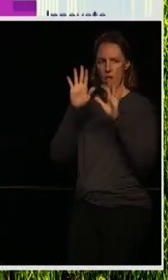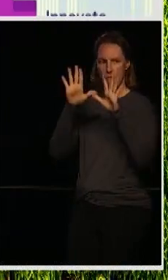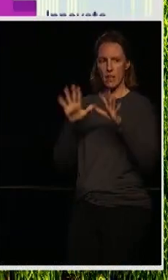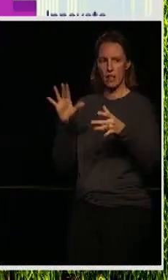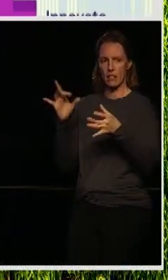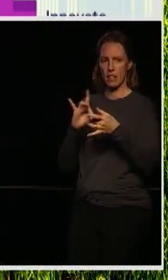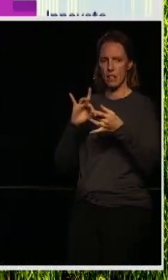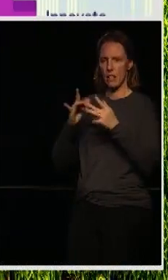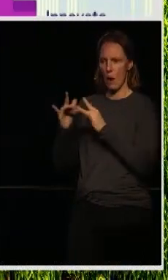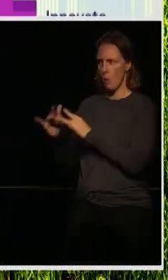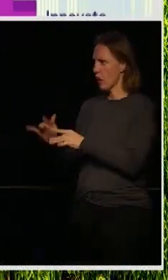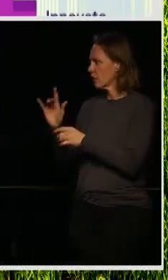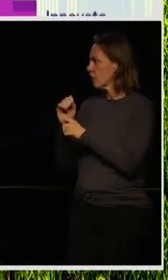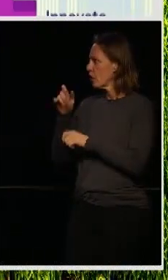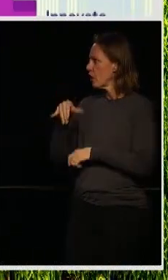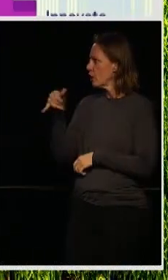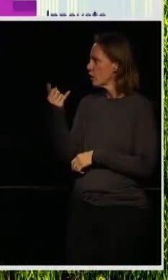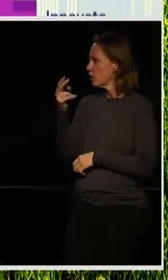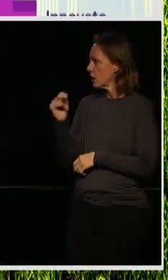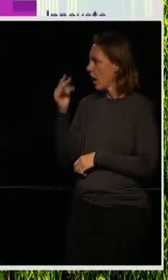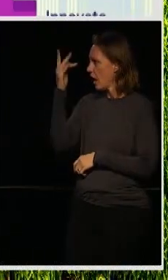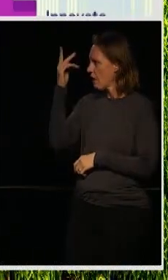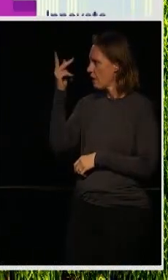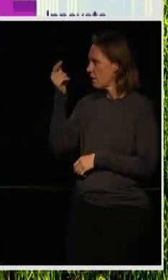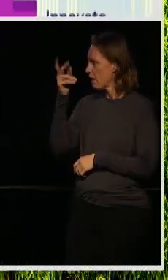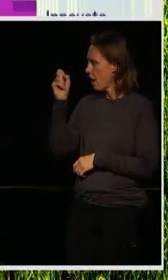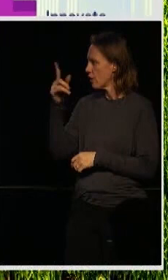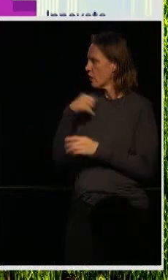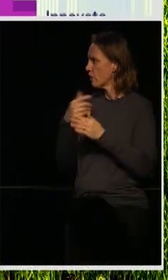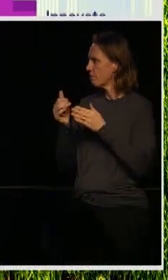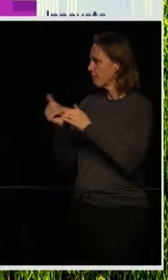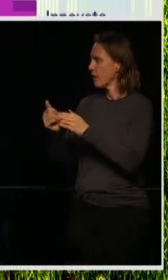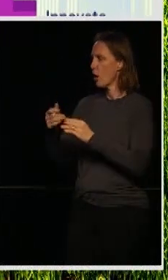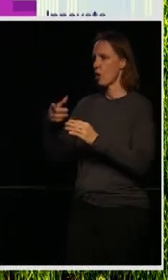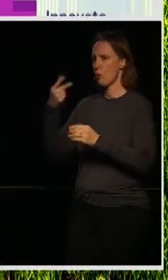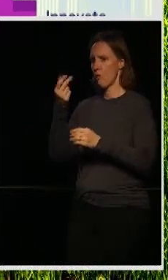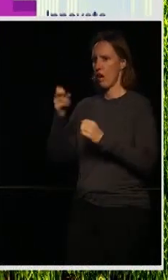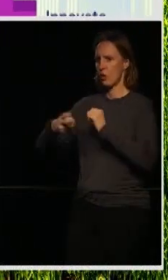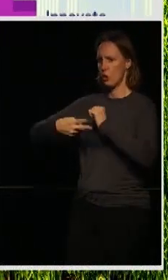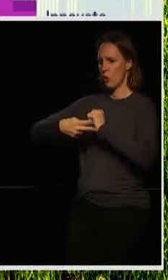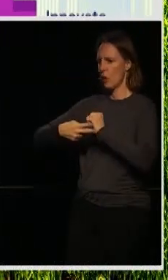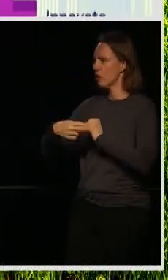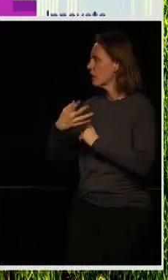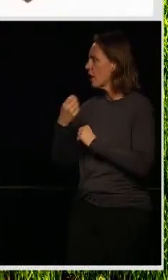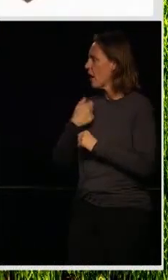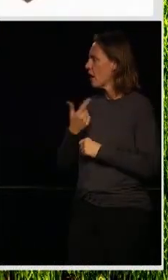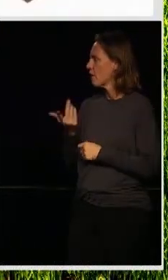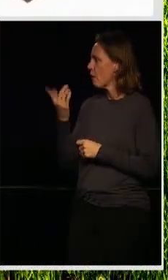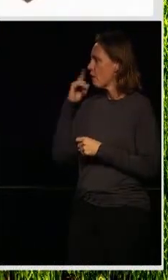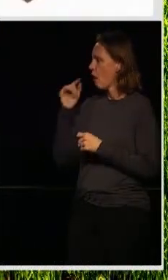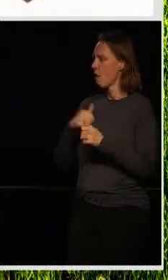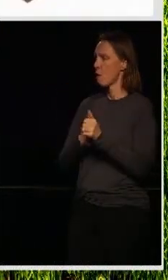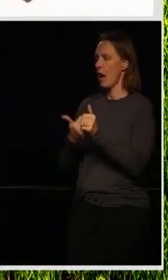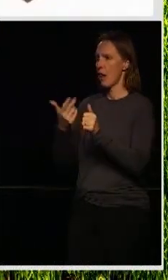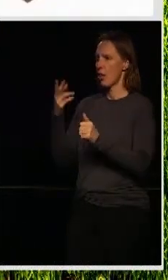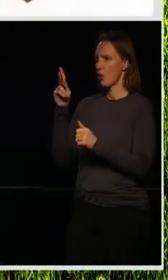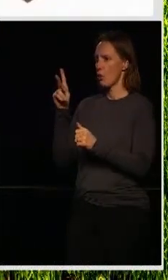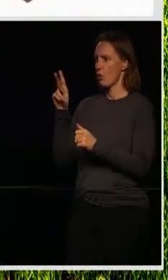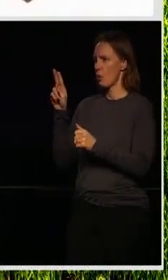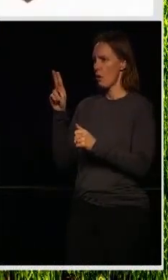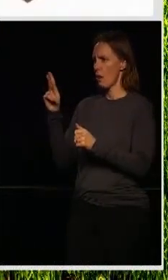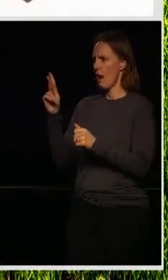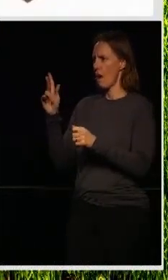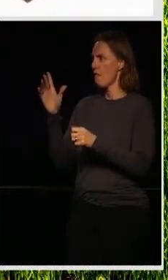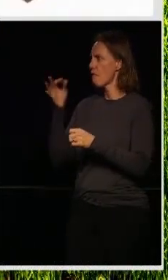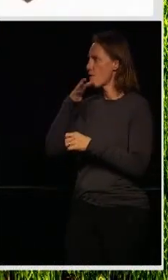John Knight, who is a leading expert on grain storage and the author of the Grain Storage Guides followed by UK farmers. As Michelle Hives, a